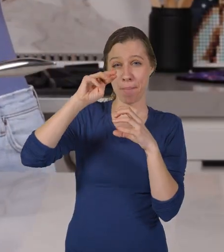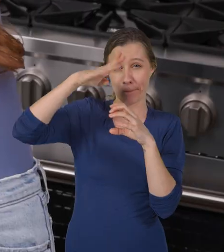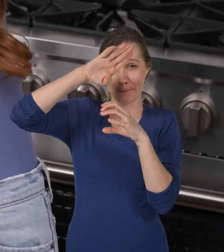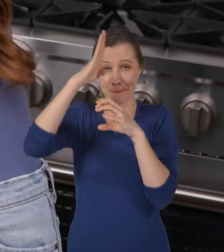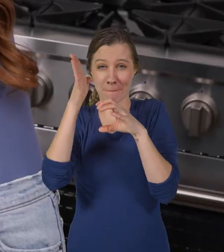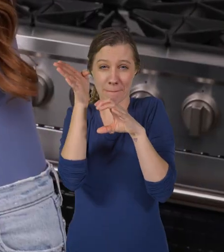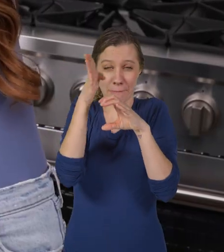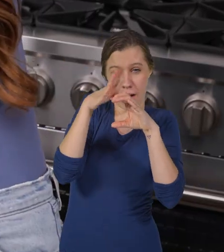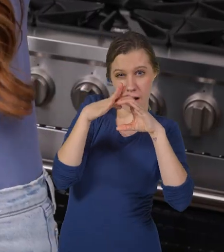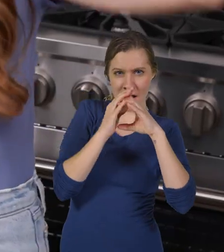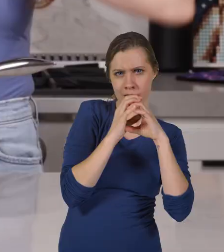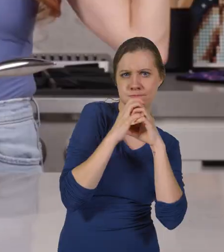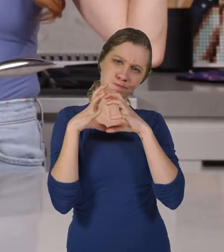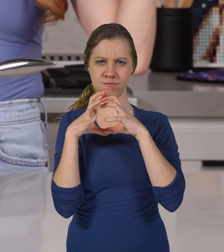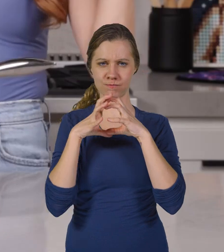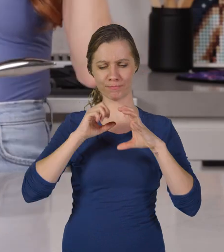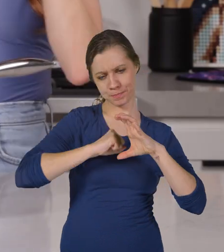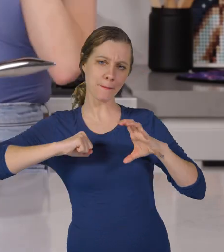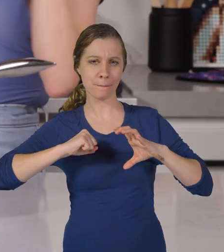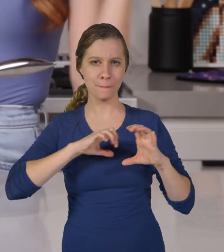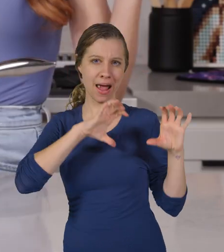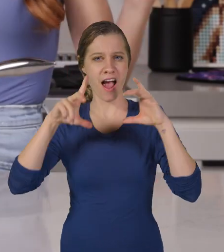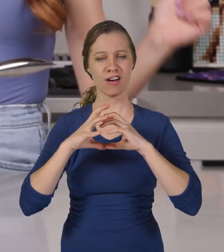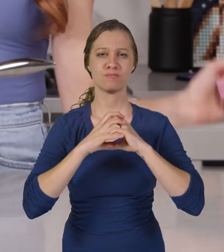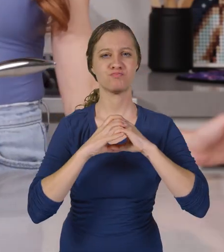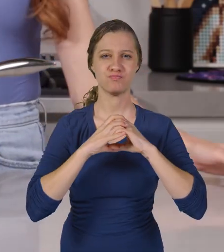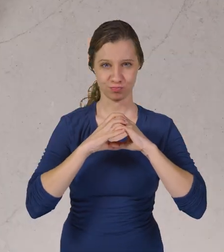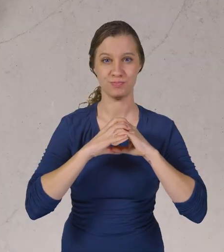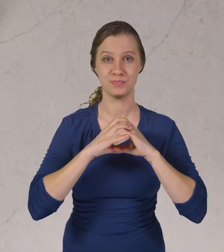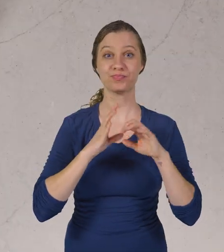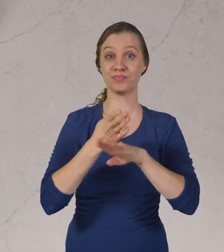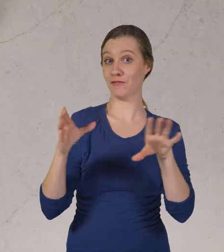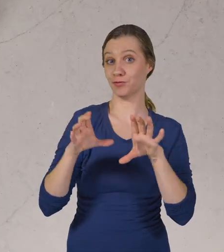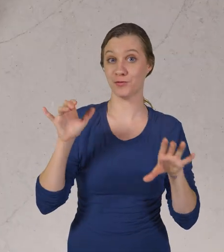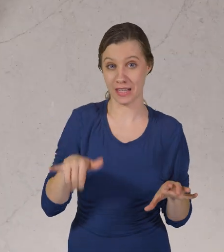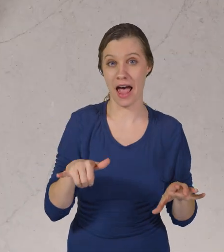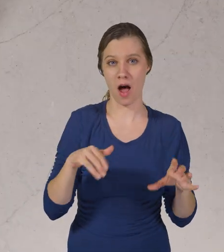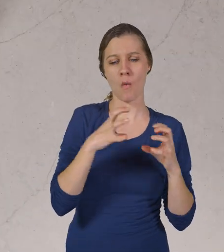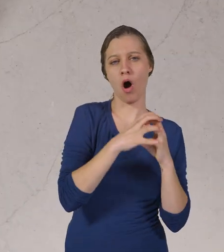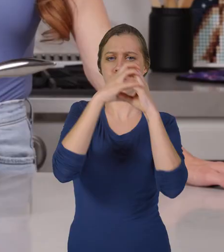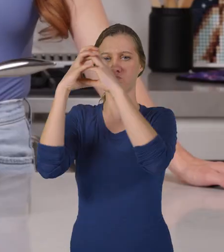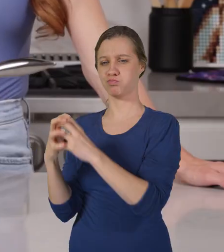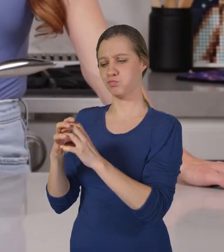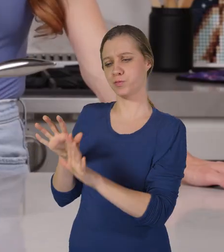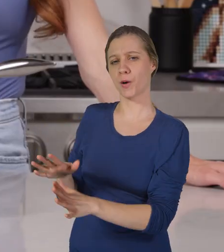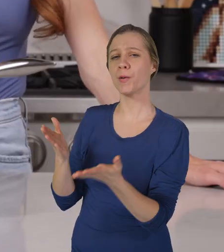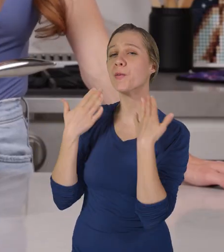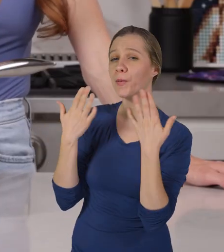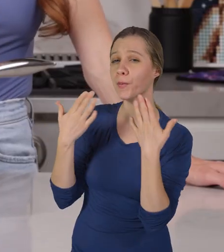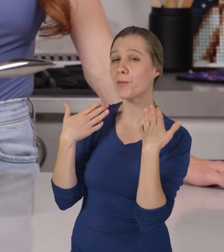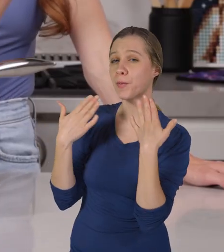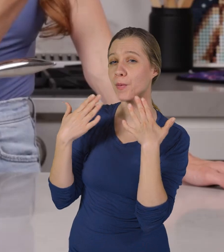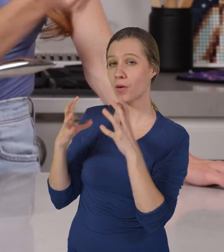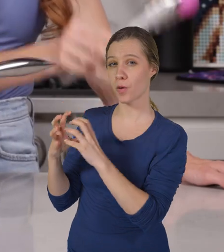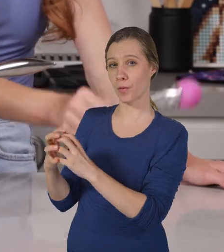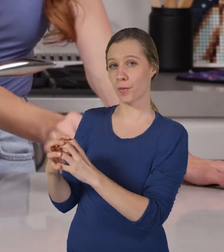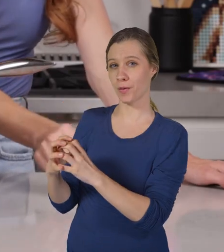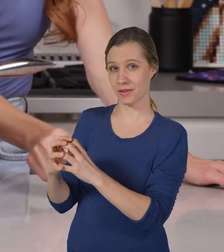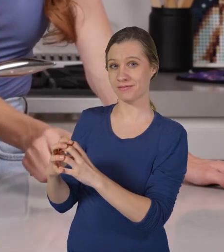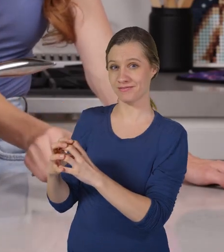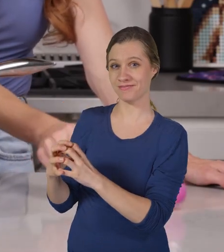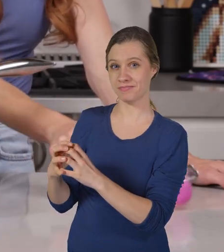that forced the bumps and the bins in the plastic to go back in place. And so after you do that, you just want to set your ball